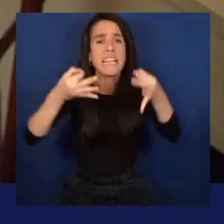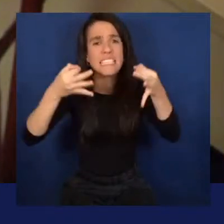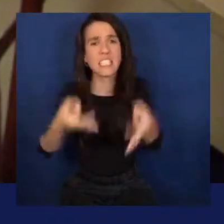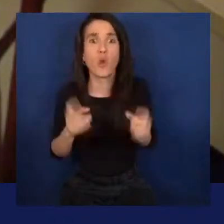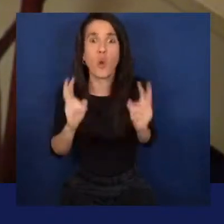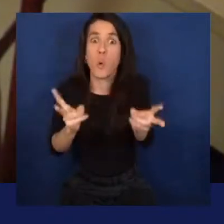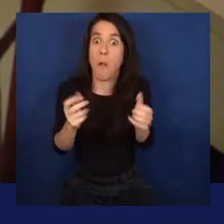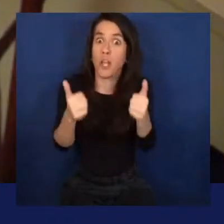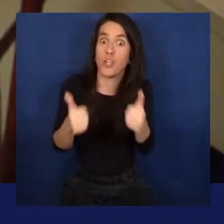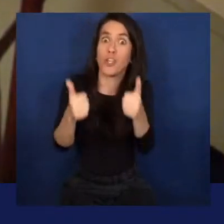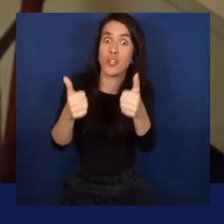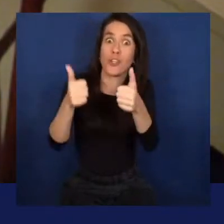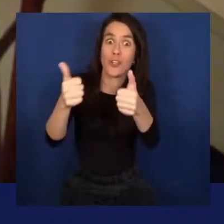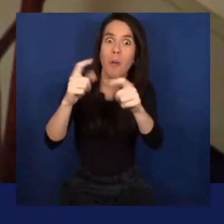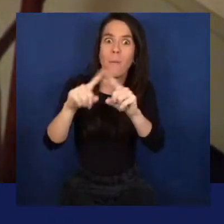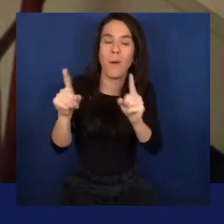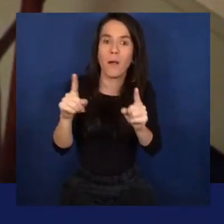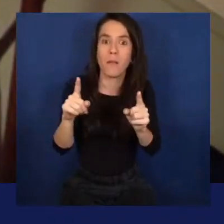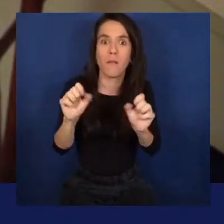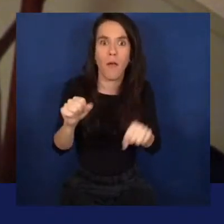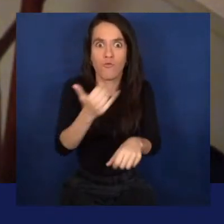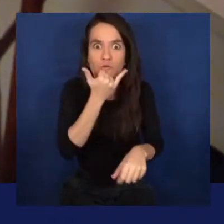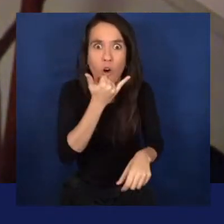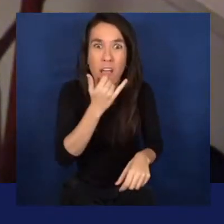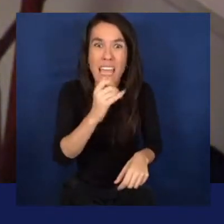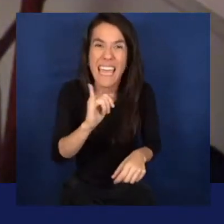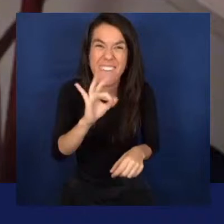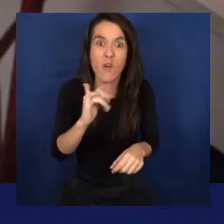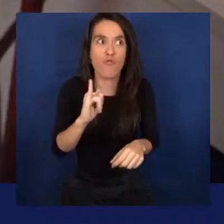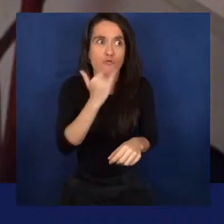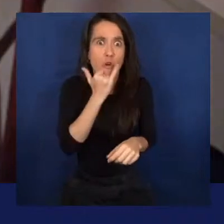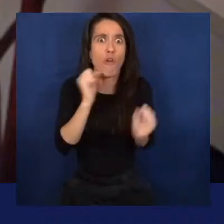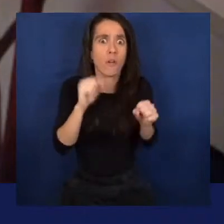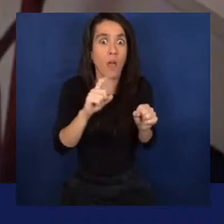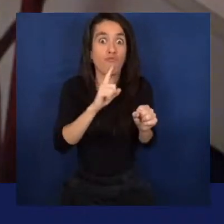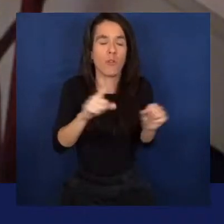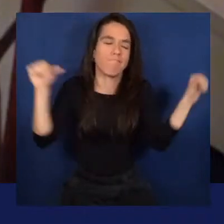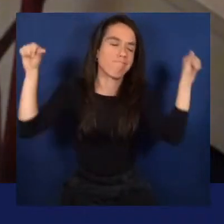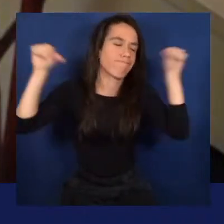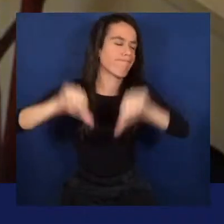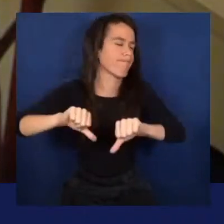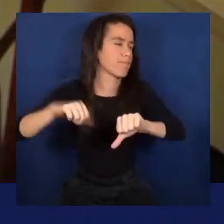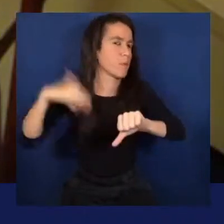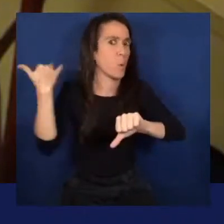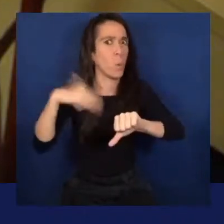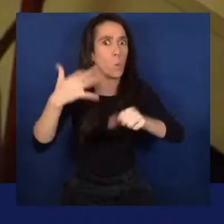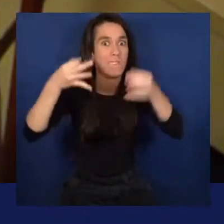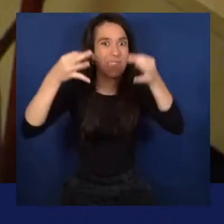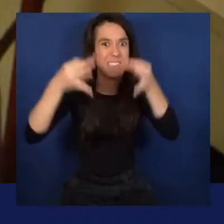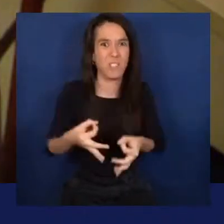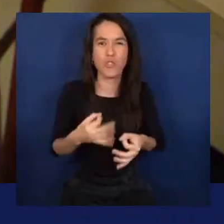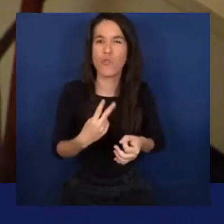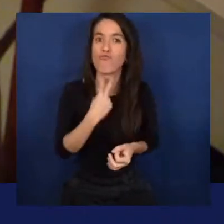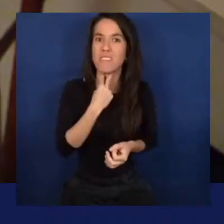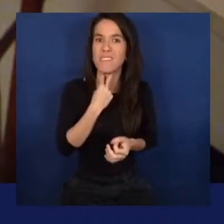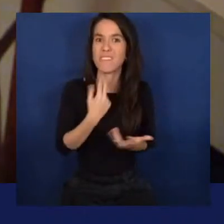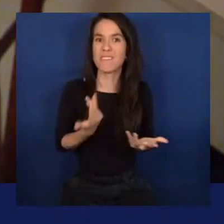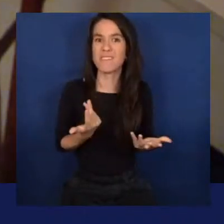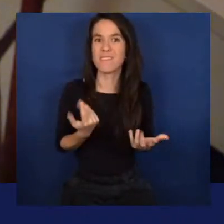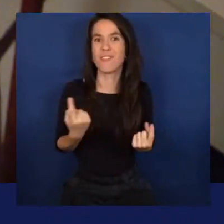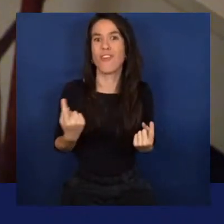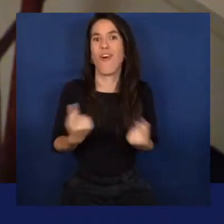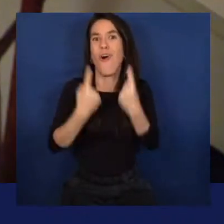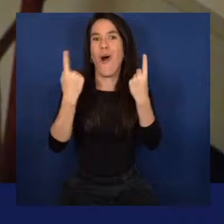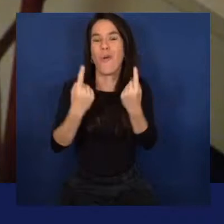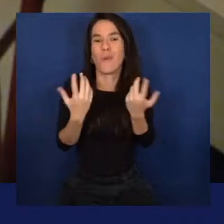if they're wrong, you can be really wrong. And it's not without a risk. And let's not talk about neural networks, which